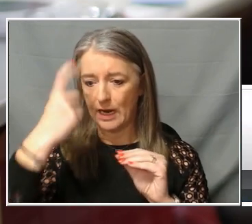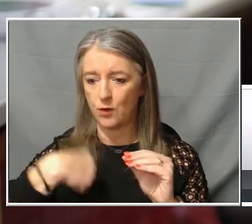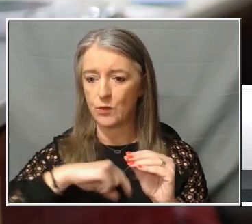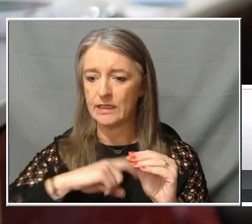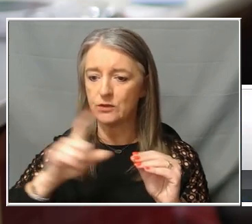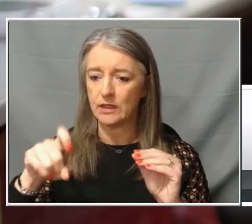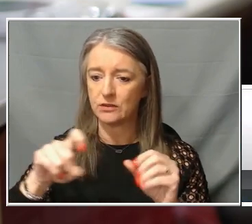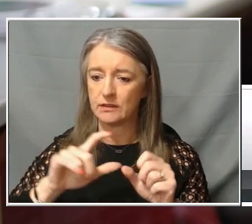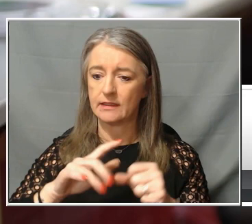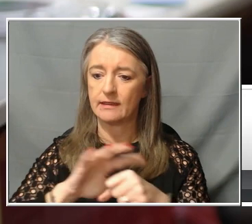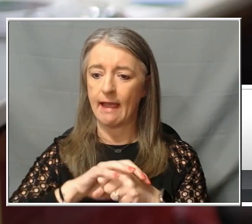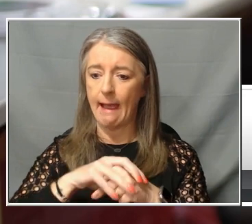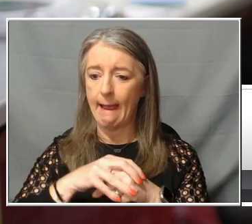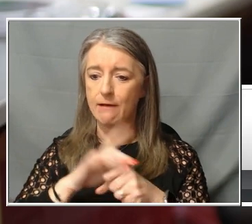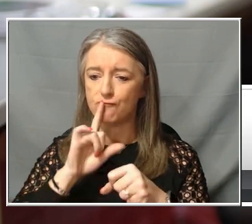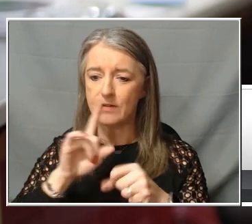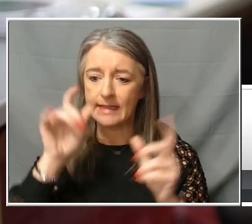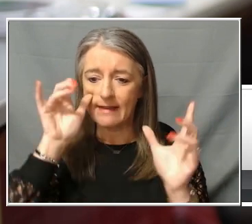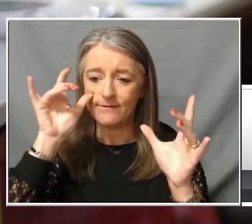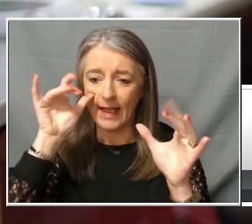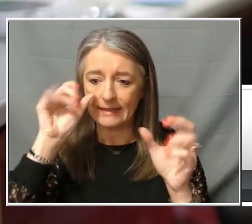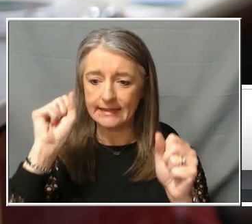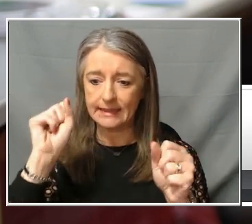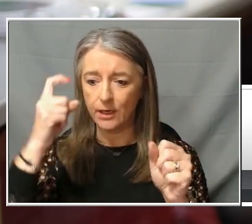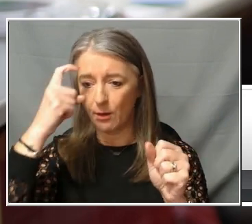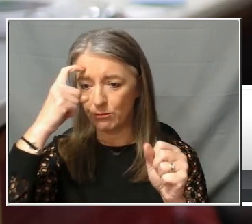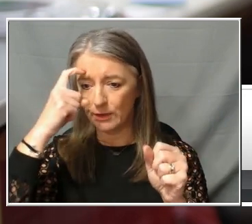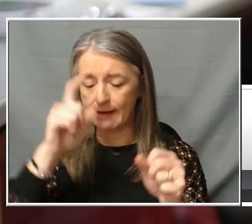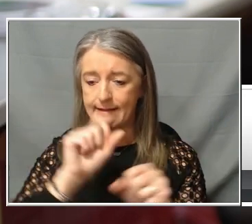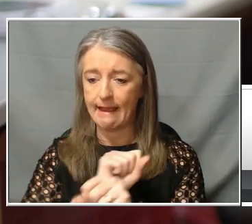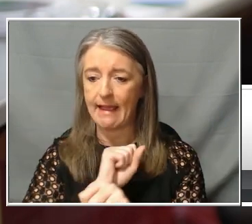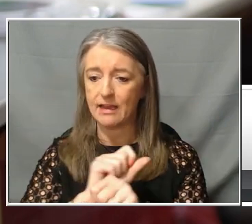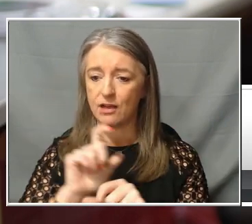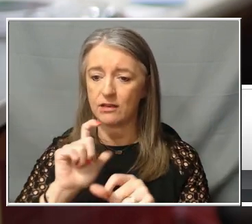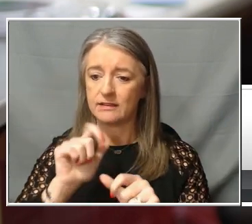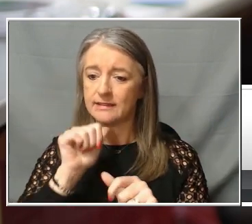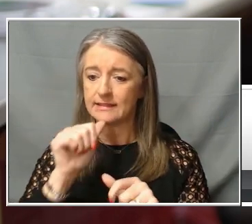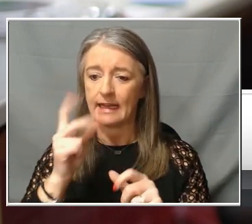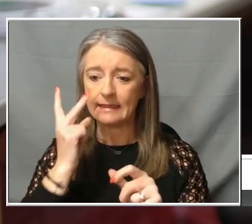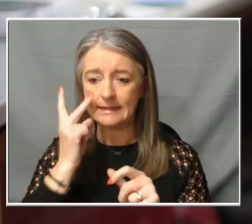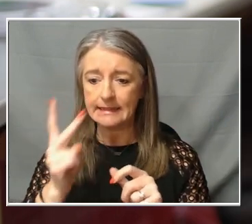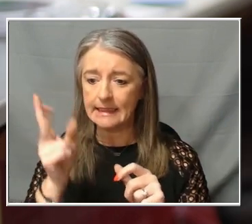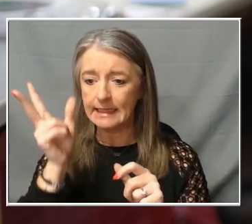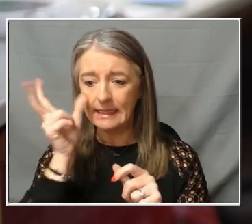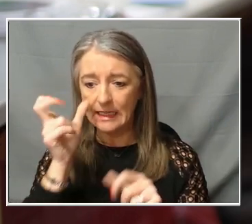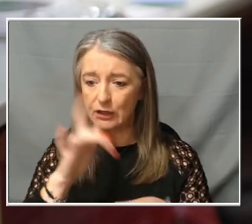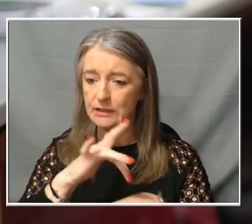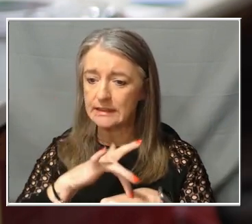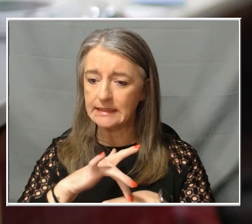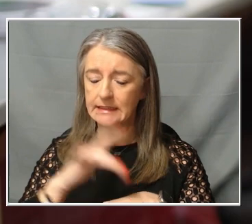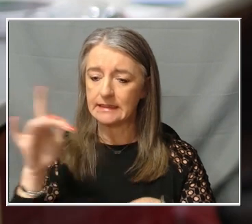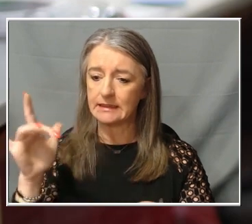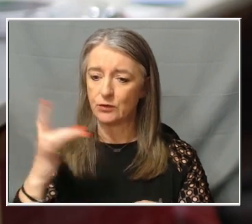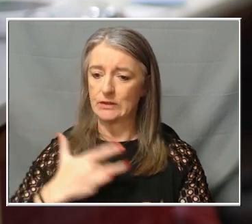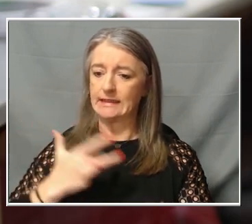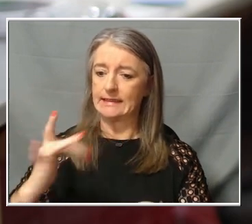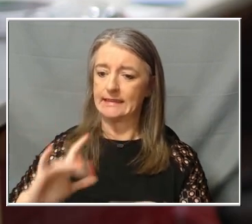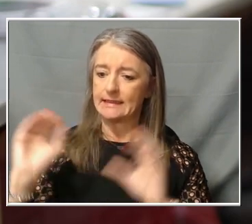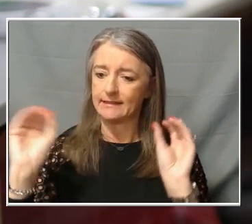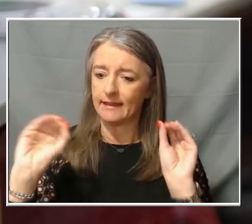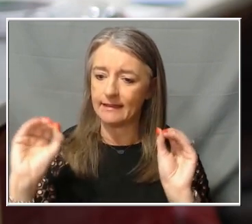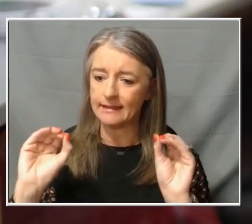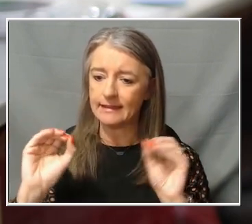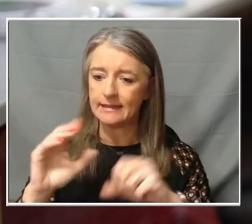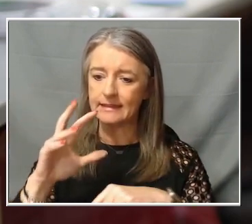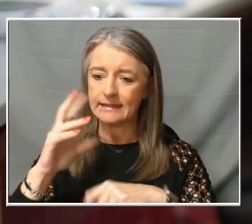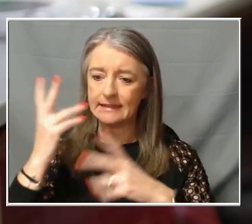is absolutely fascinating, that brain is actually not seeing, hearing, or touching, or sensing anything. It sits in the